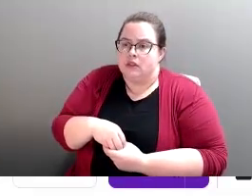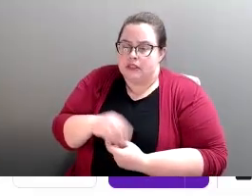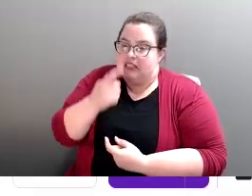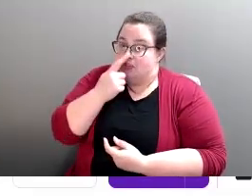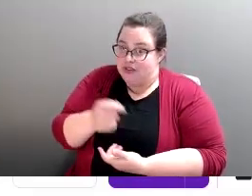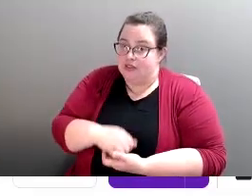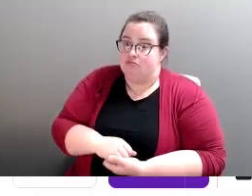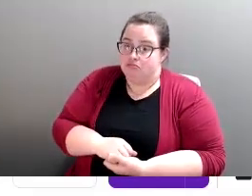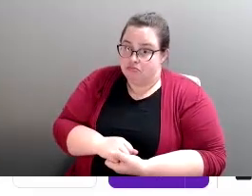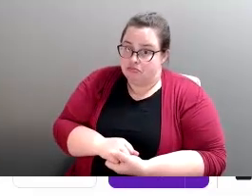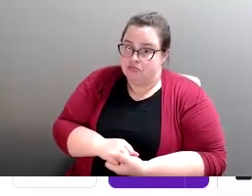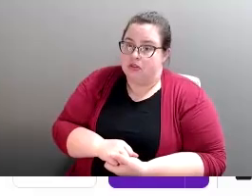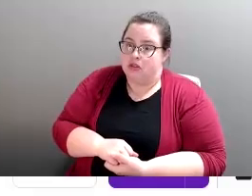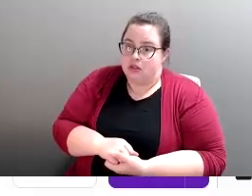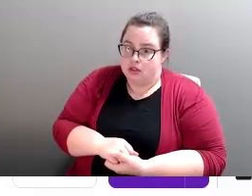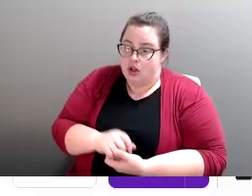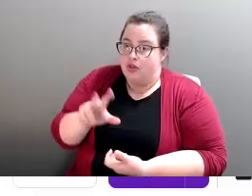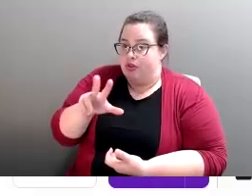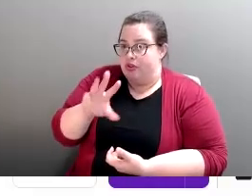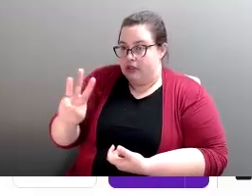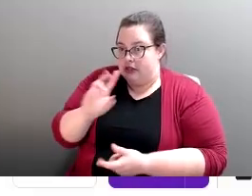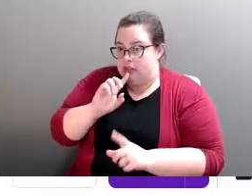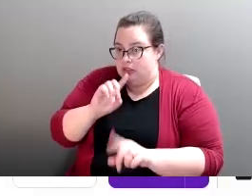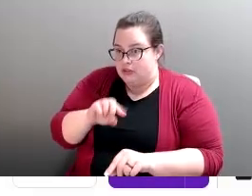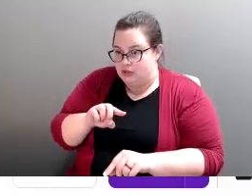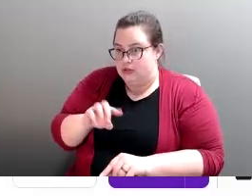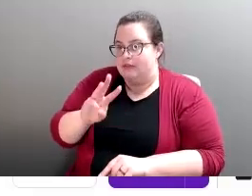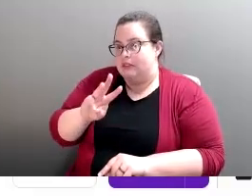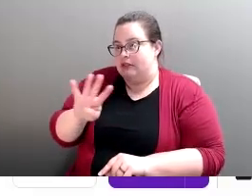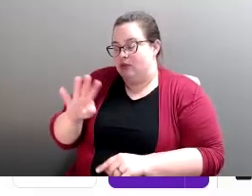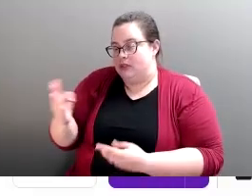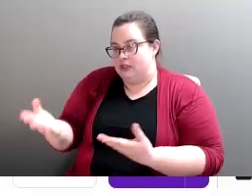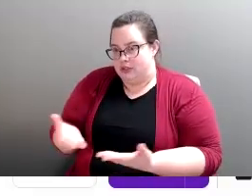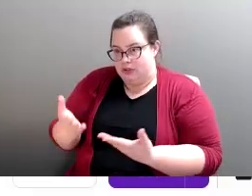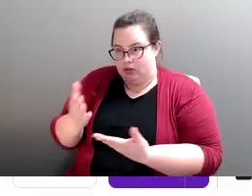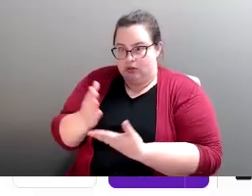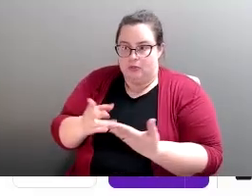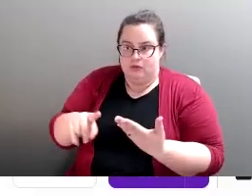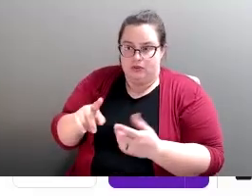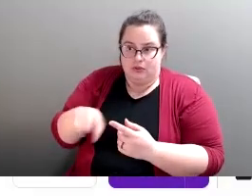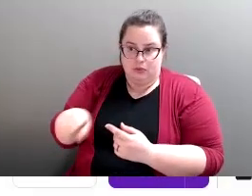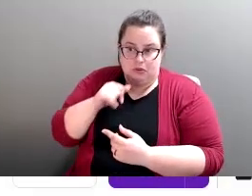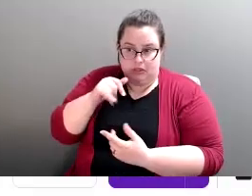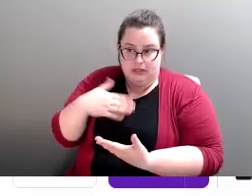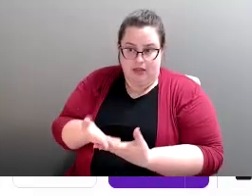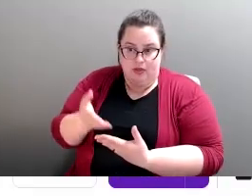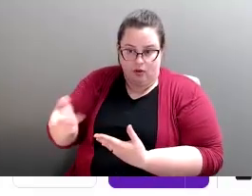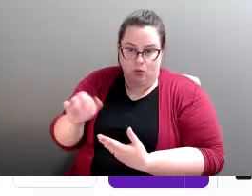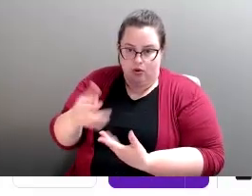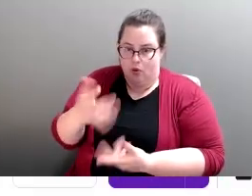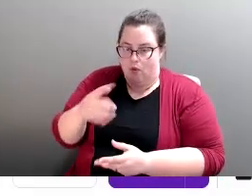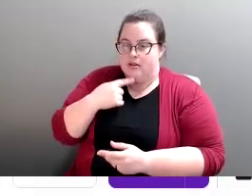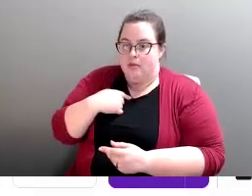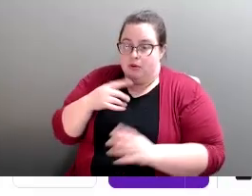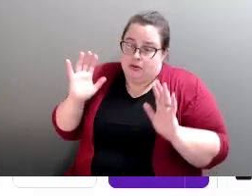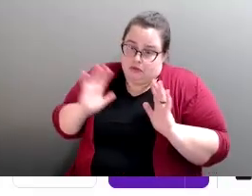Interesting. Okay, so 36 of you have. We have 64 here. So some of you either didn't get there or don't want to tell me, which